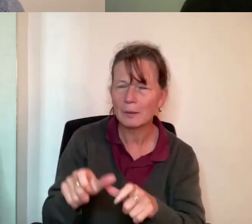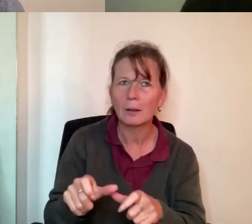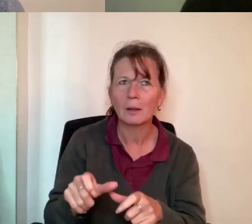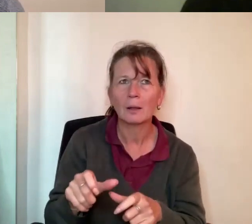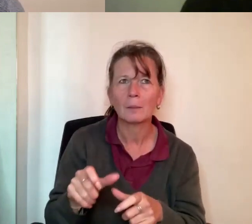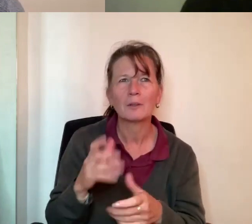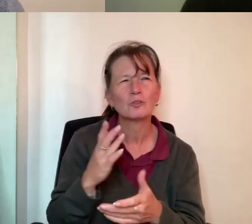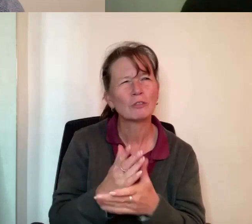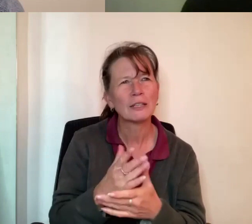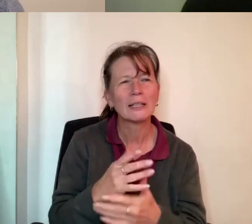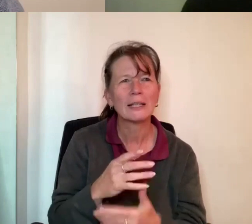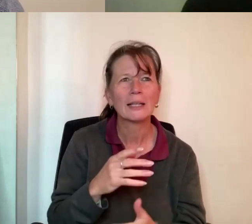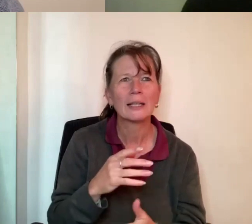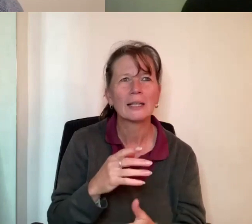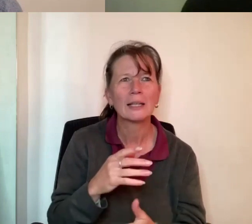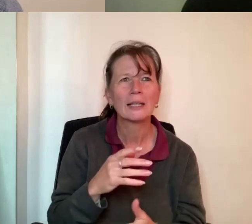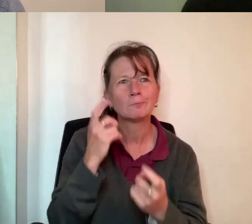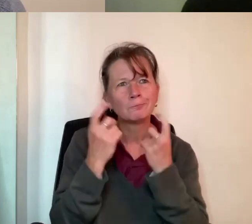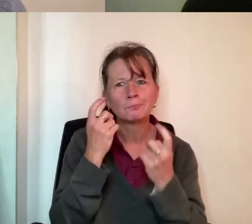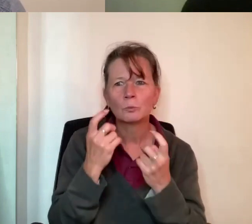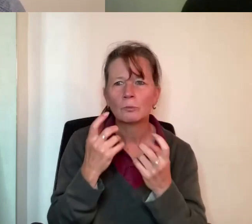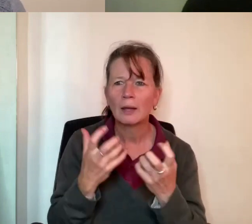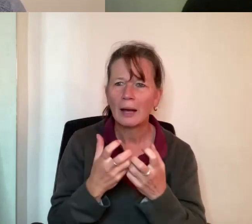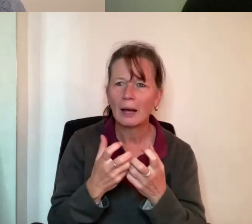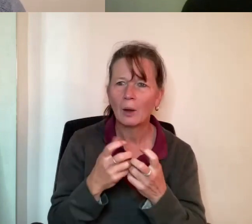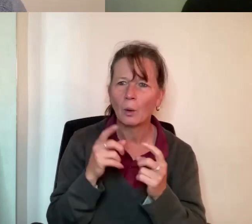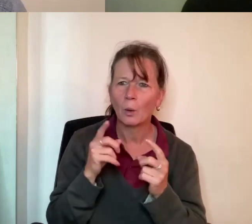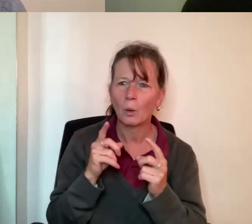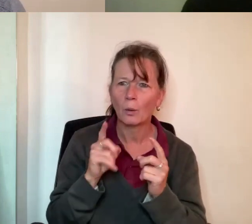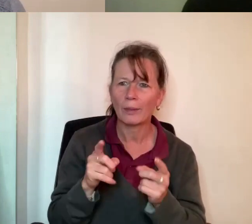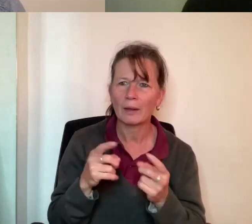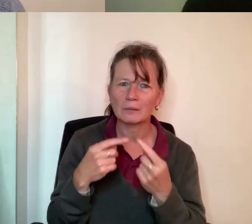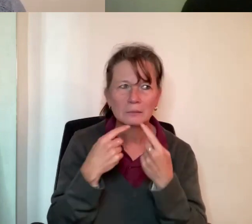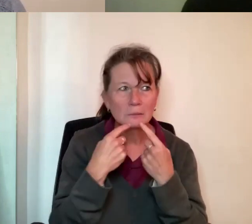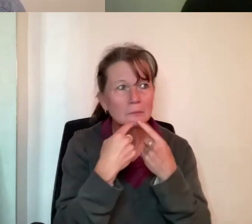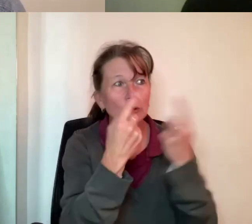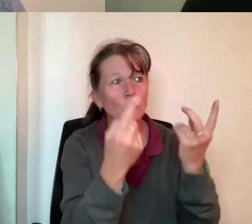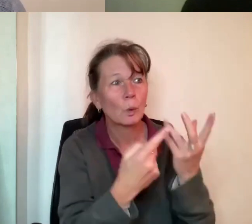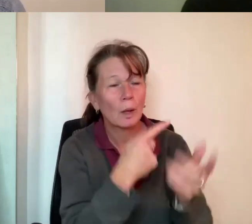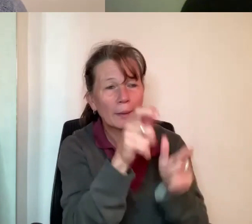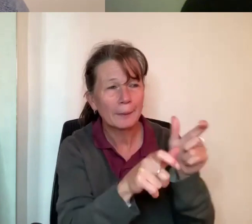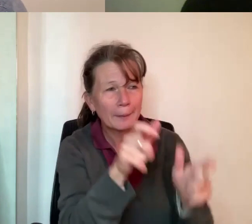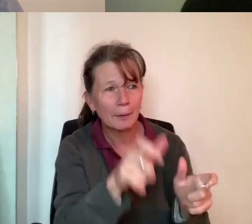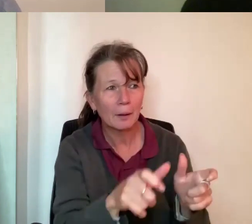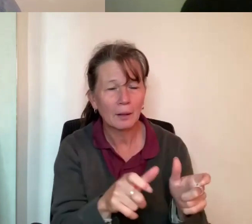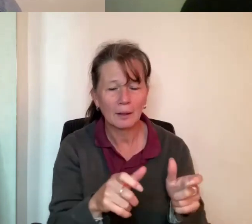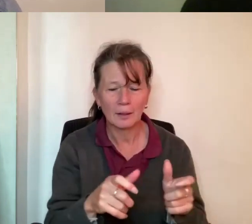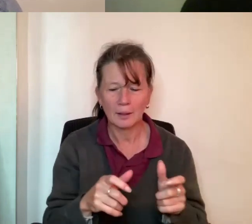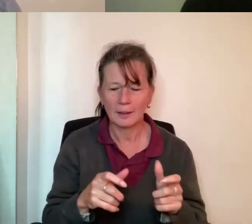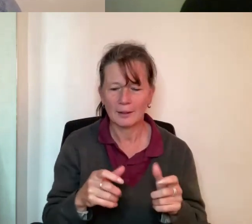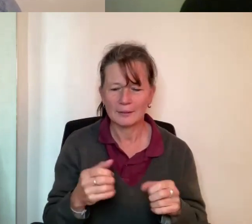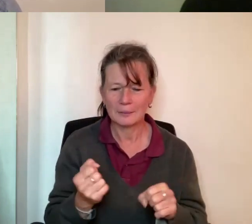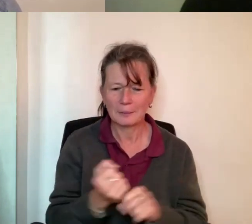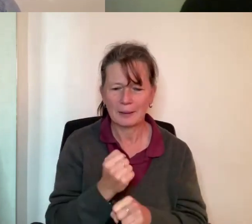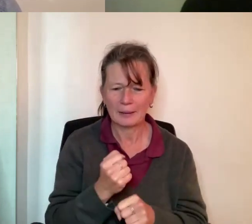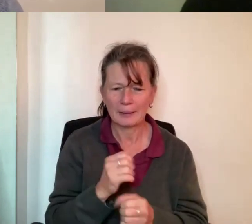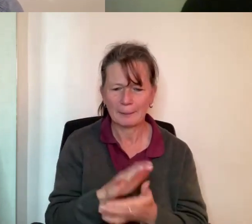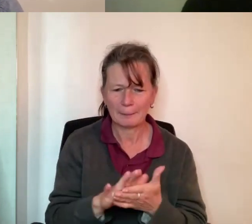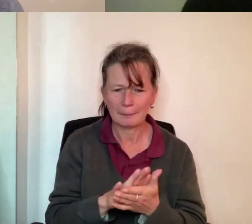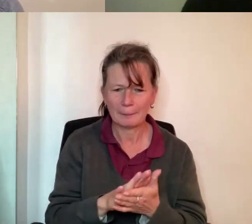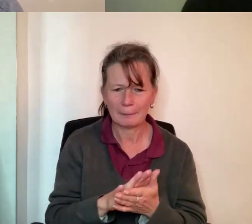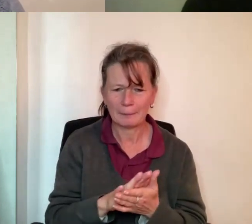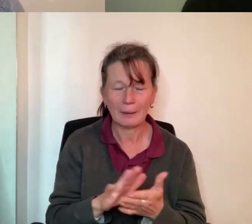considering how that's expressed to other people who might apply for a thing that that's actually made me more honest